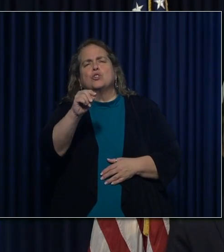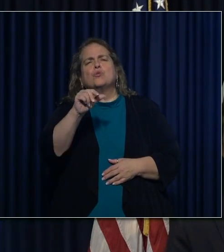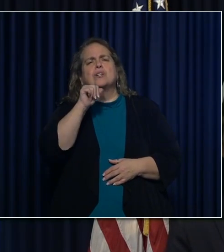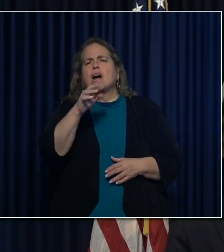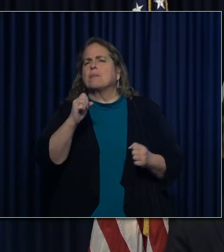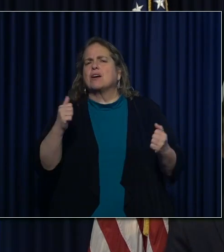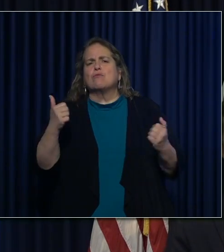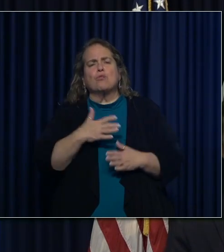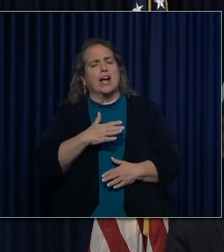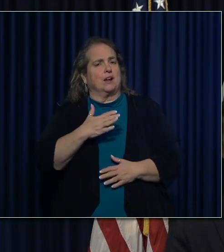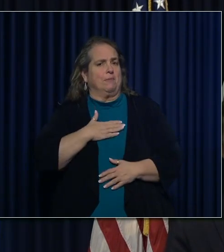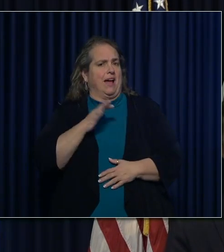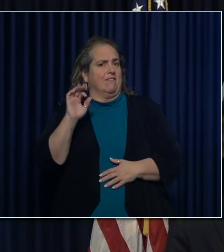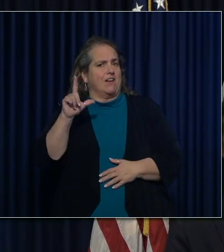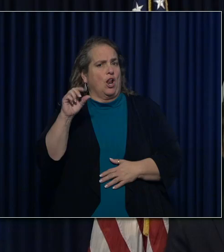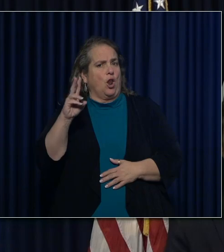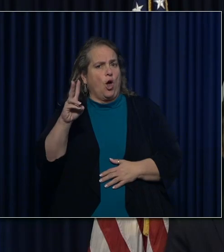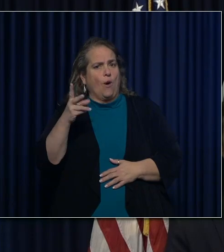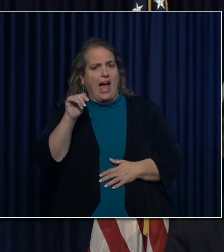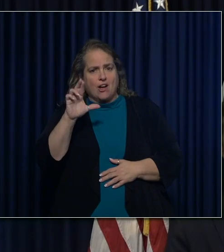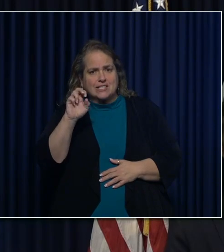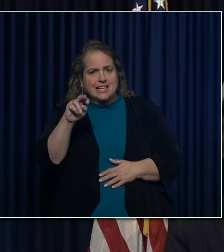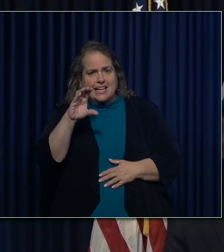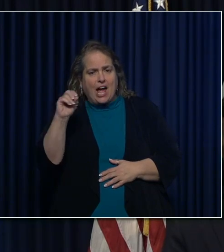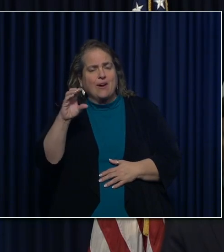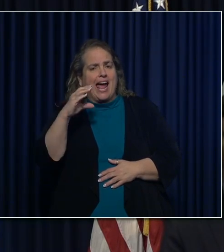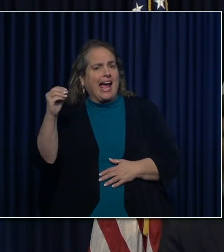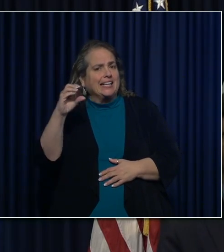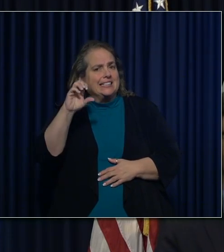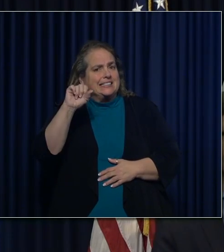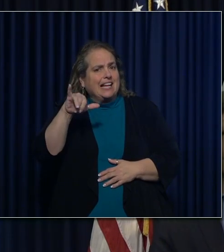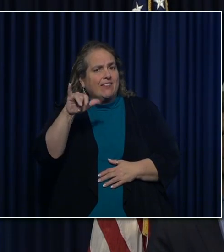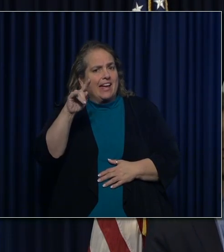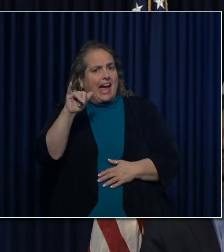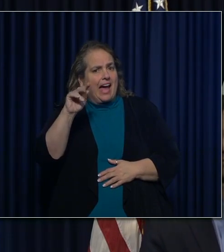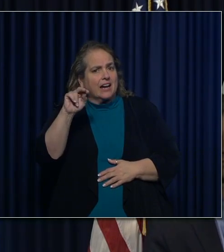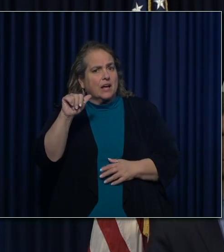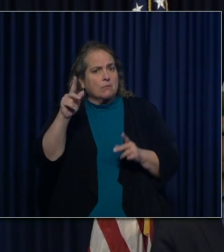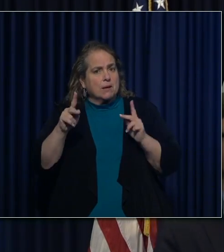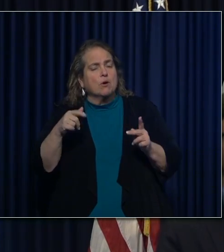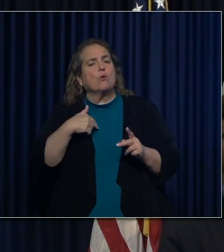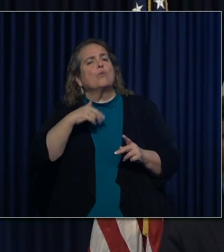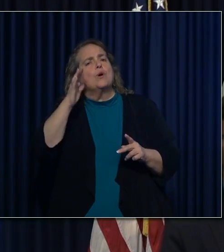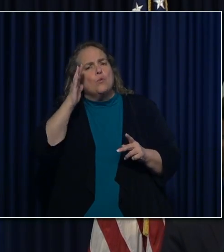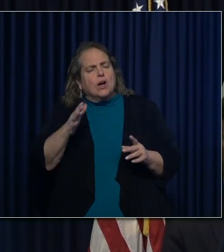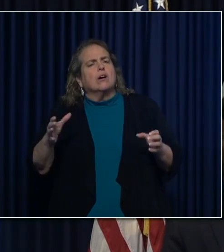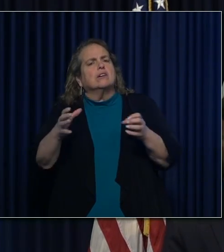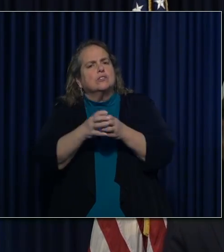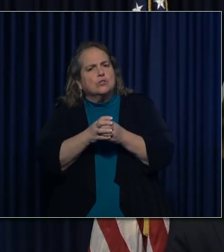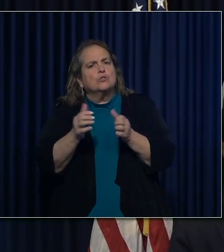my fellow Cynthiana and Harrison County citizens. We will get through this together, and we will be better for it. Thank you, Governor. Thank